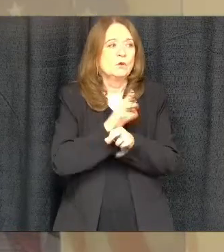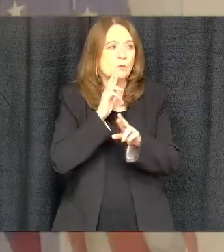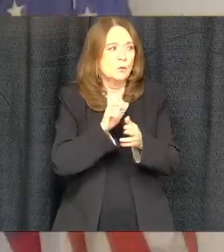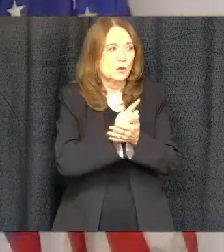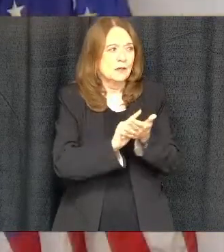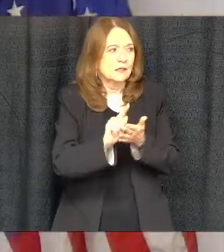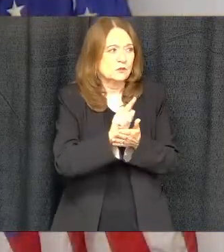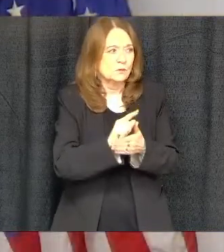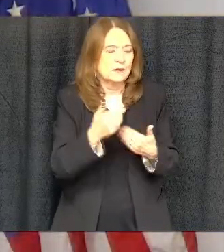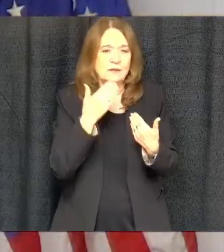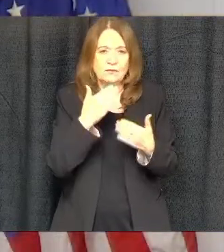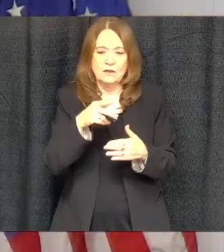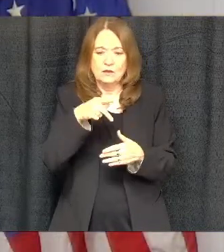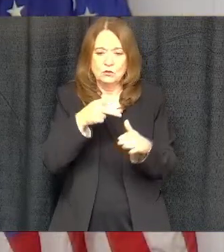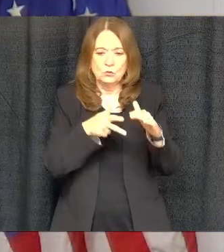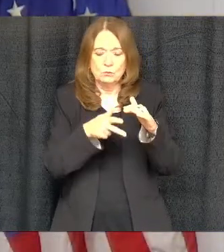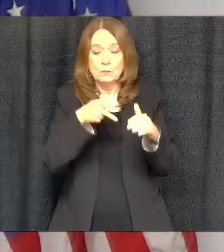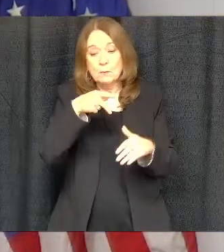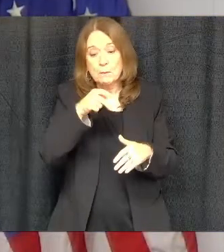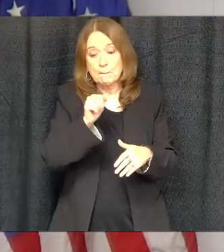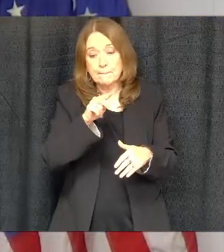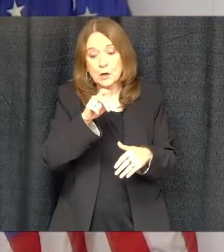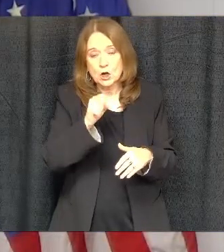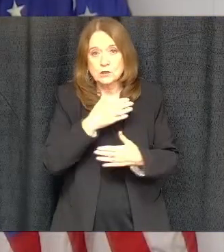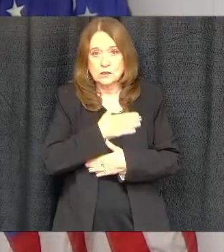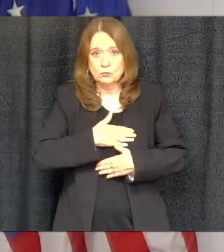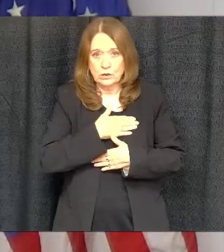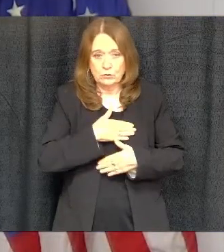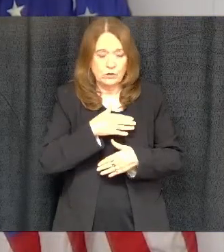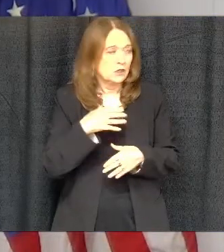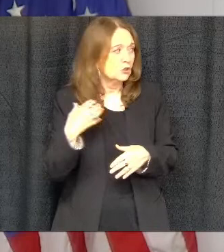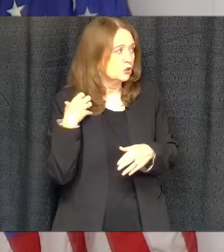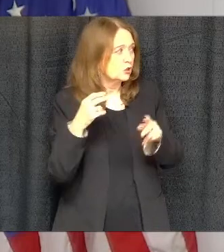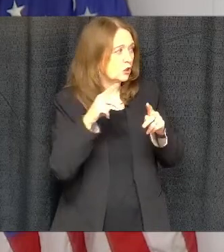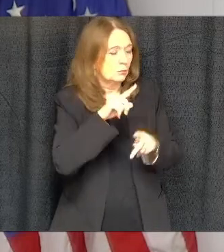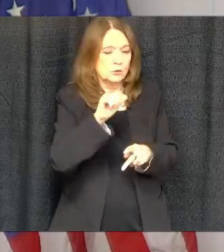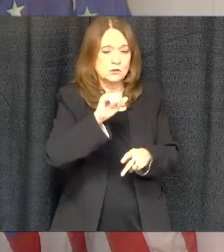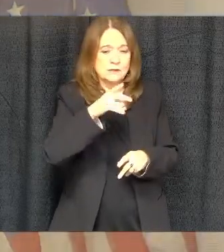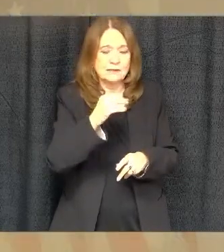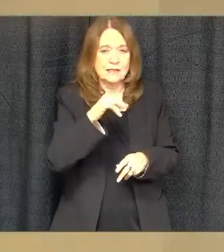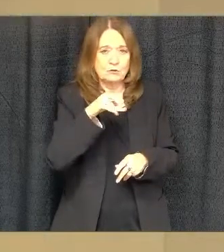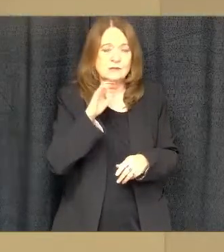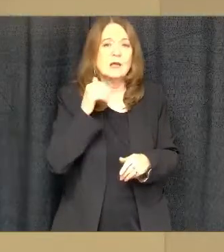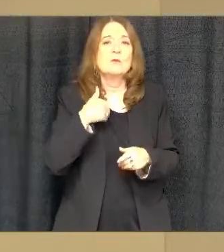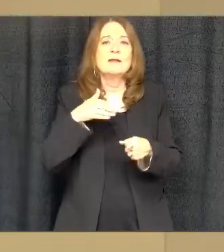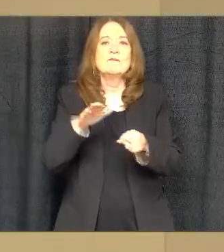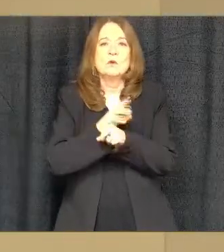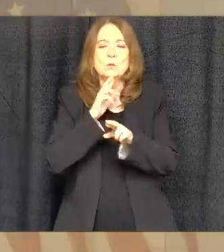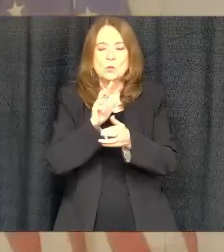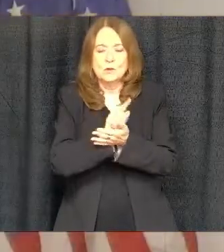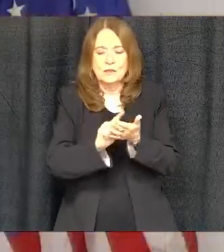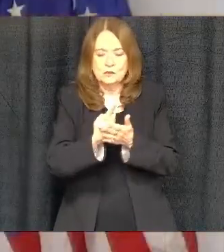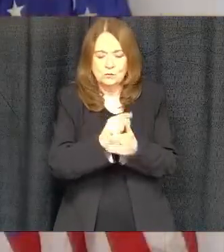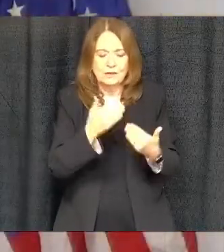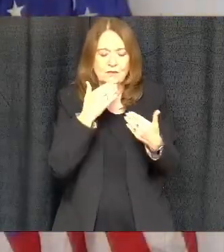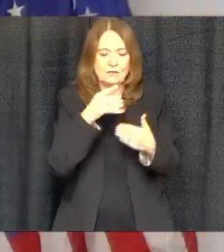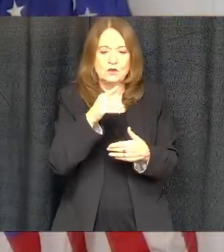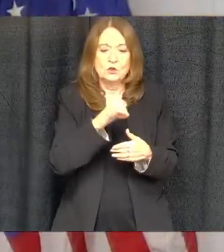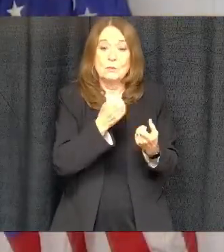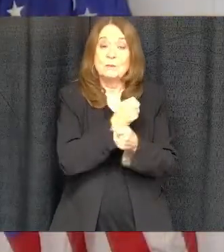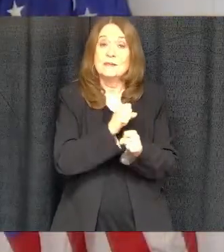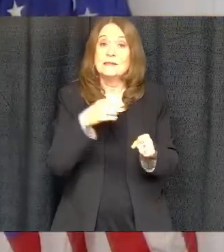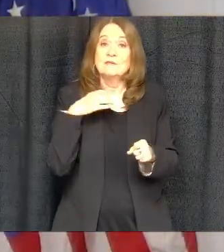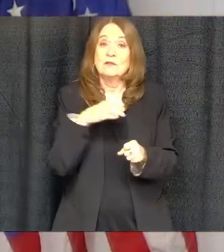week. Thank you. Parks and Recreation Committee Chairperson Zacharias, you're recognized. Thank you, Mayor. I'll have a full report next week. Thank you. Public Safety